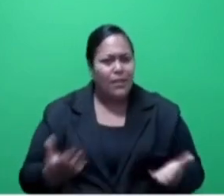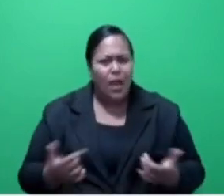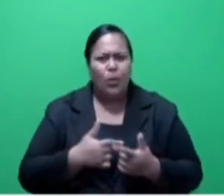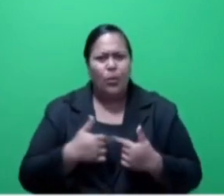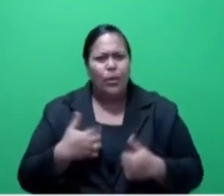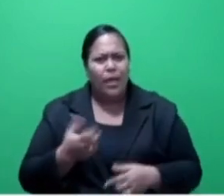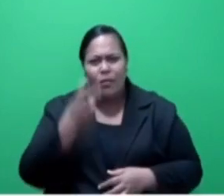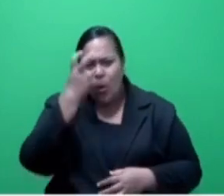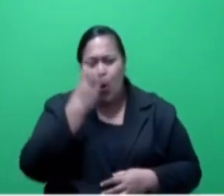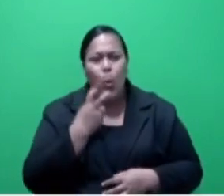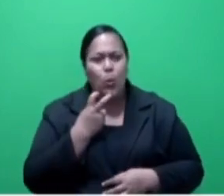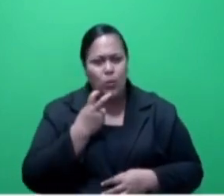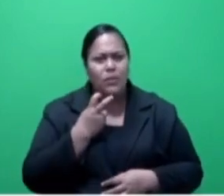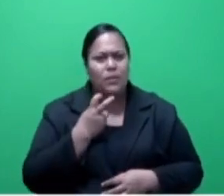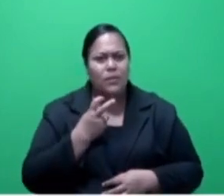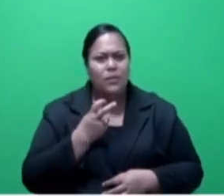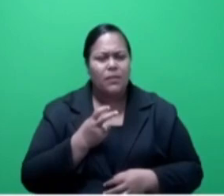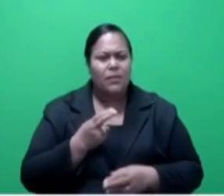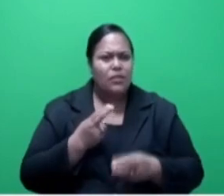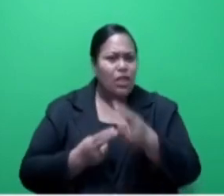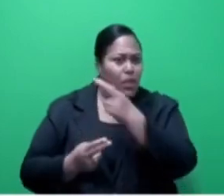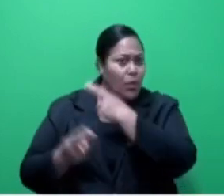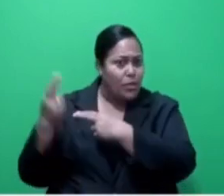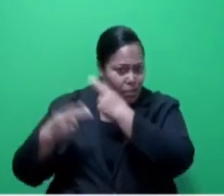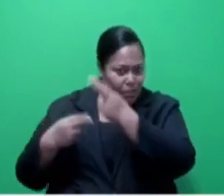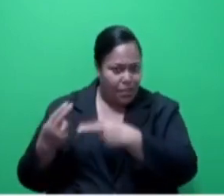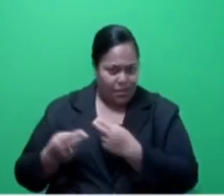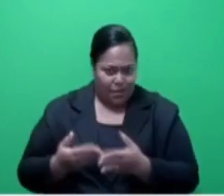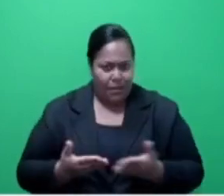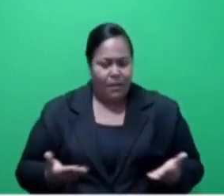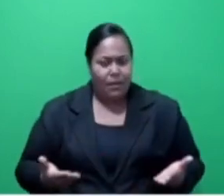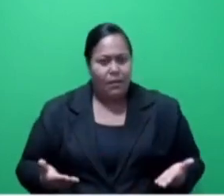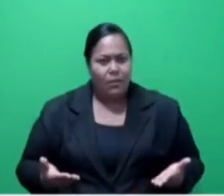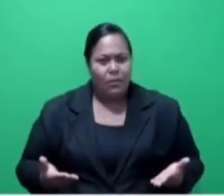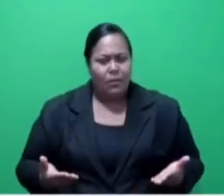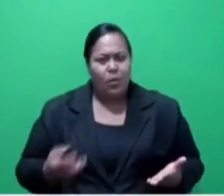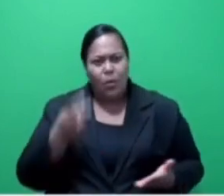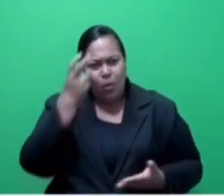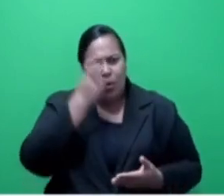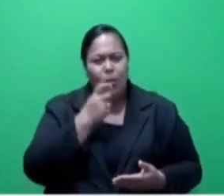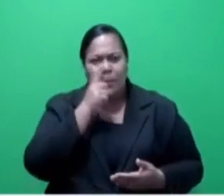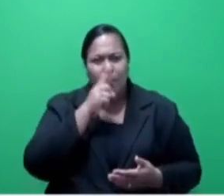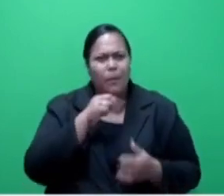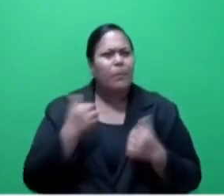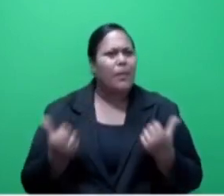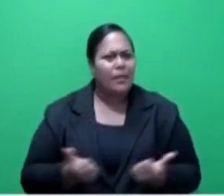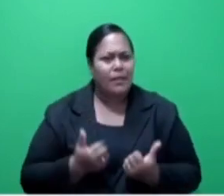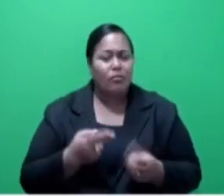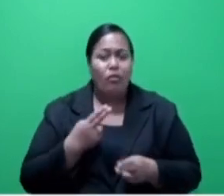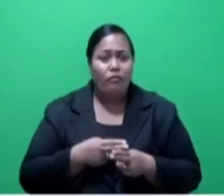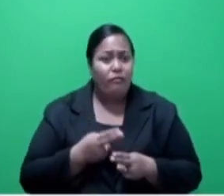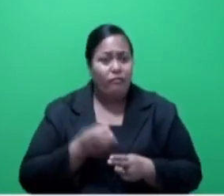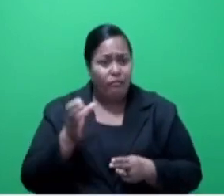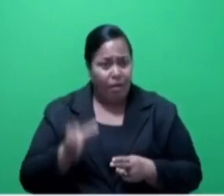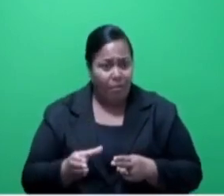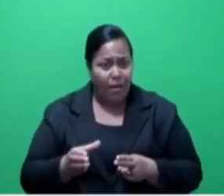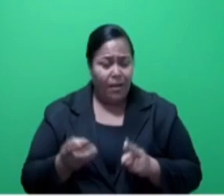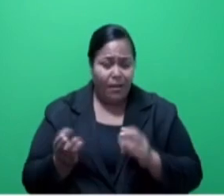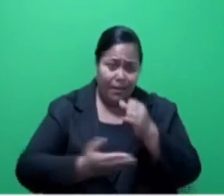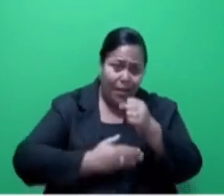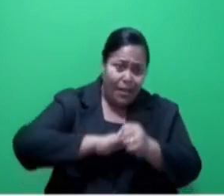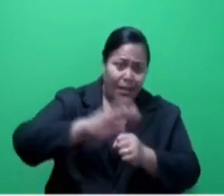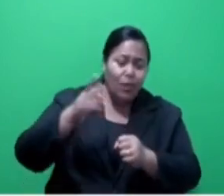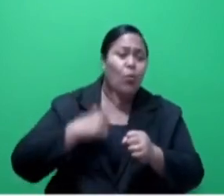mechanical harvestation being done. The reason why most cane farmers still are cane farmers, because